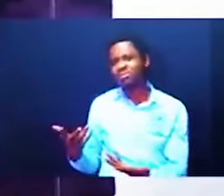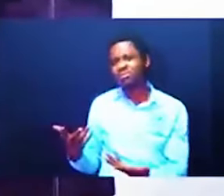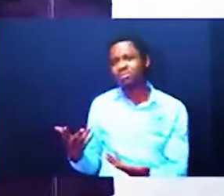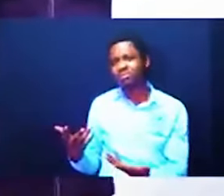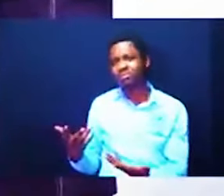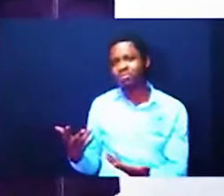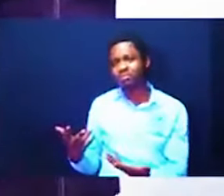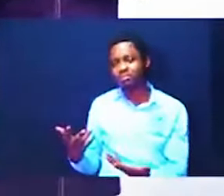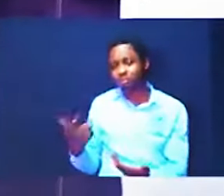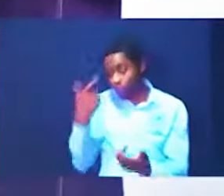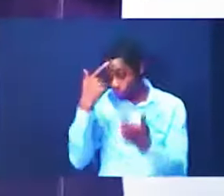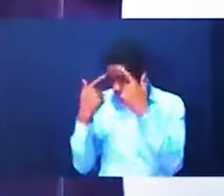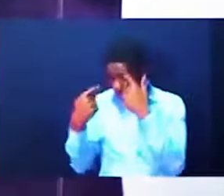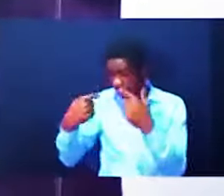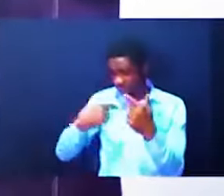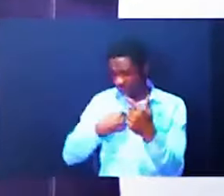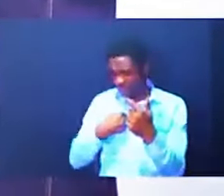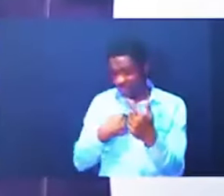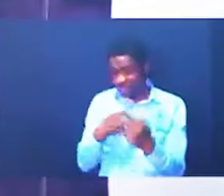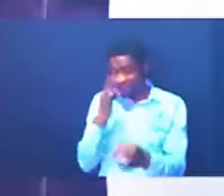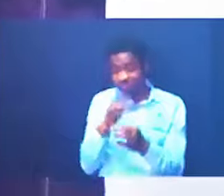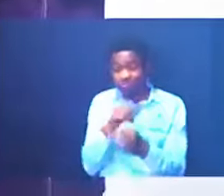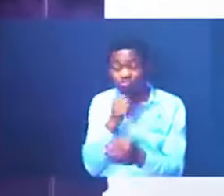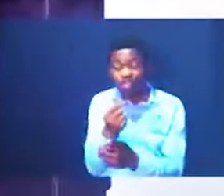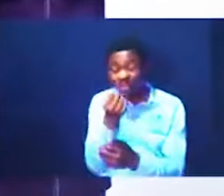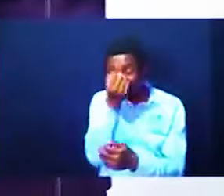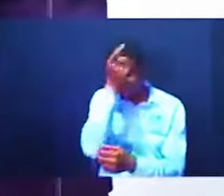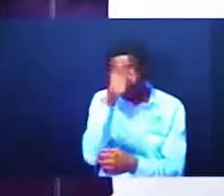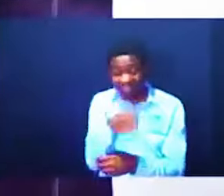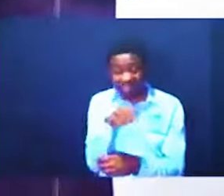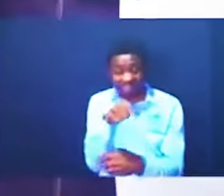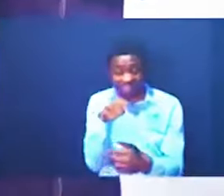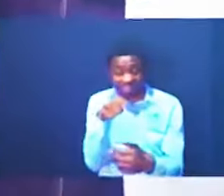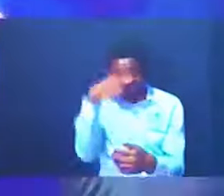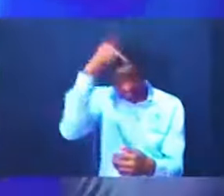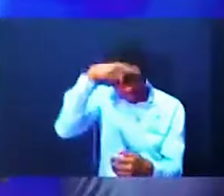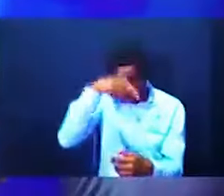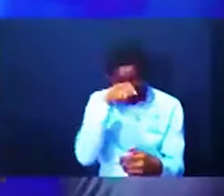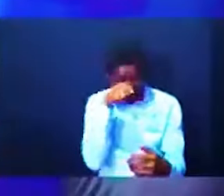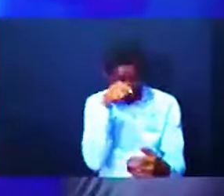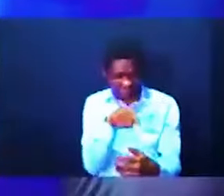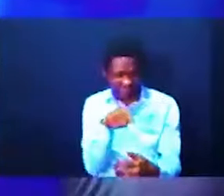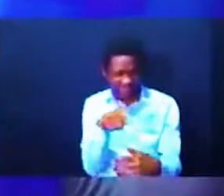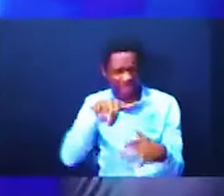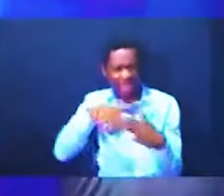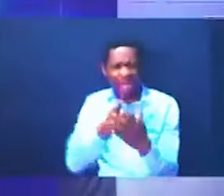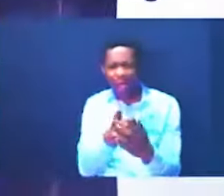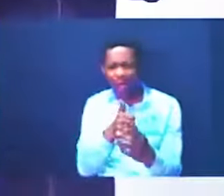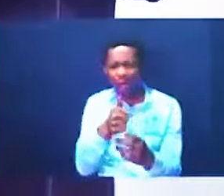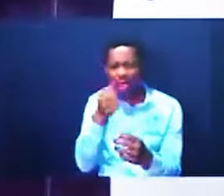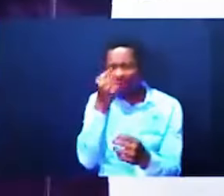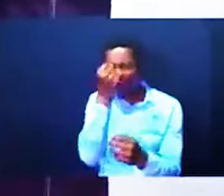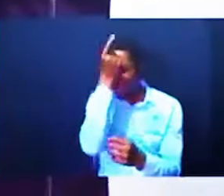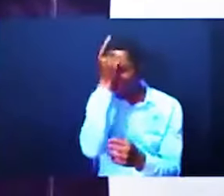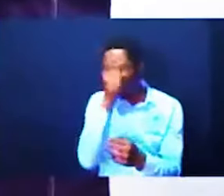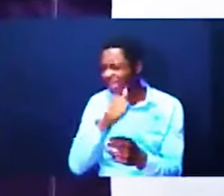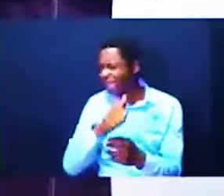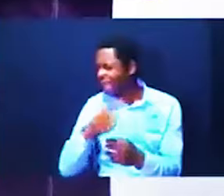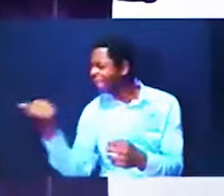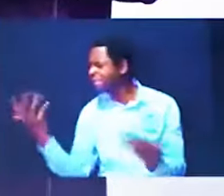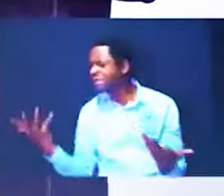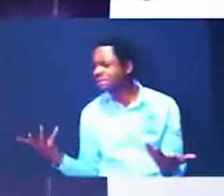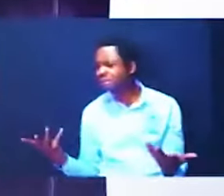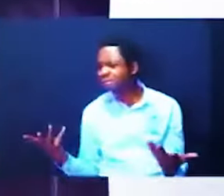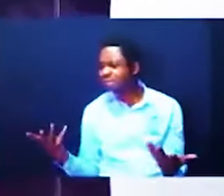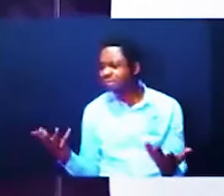the mother of all parables. If you don't understand this one, you will not understand any parable. Now, Jesus said once, munim beyi.